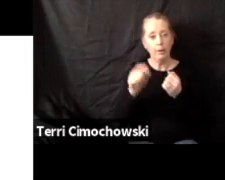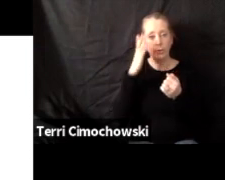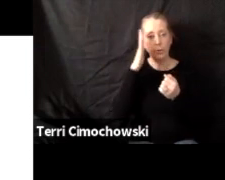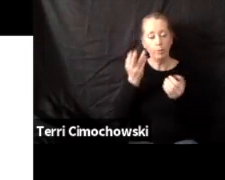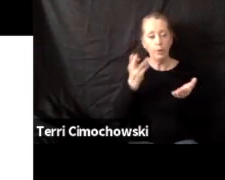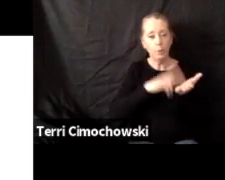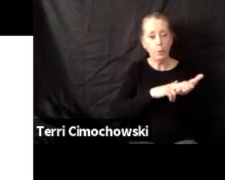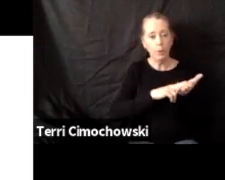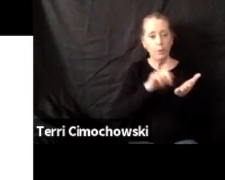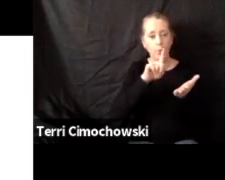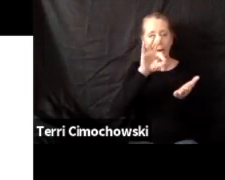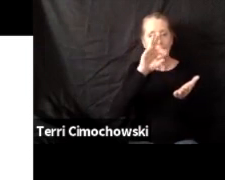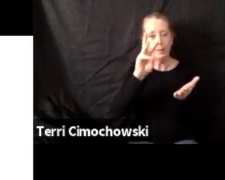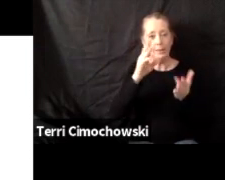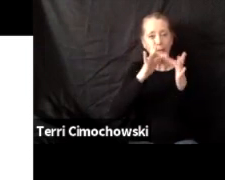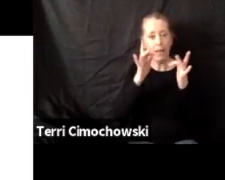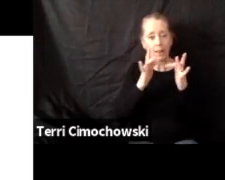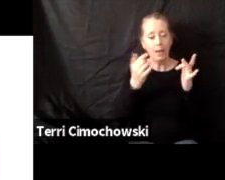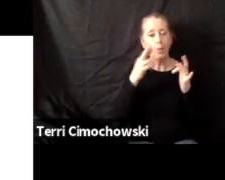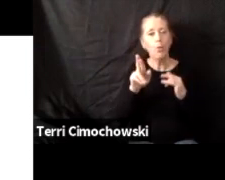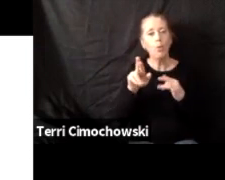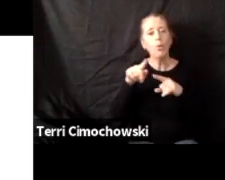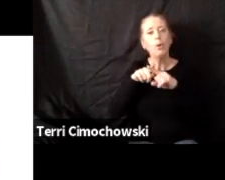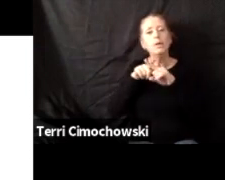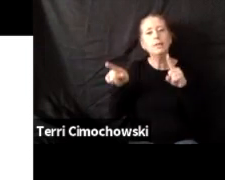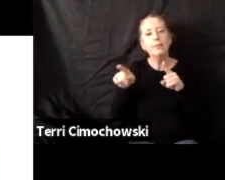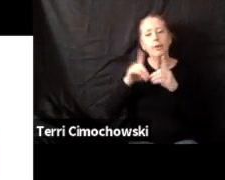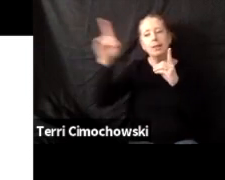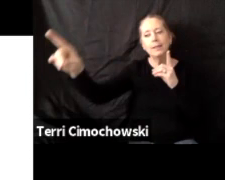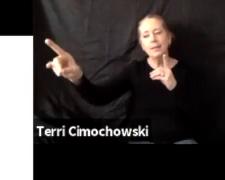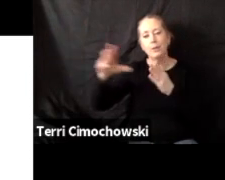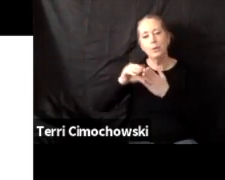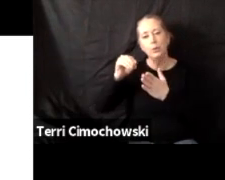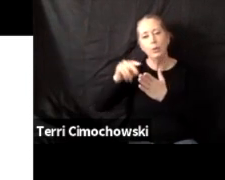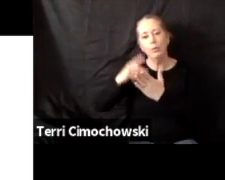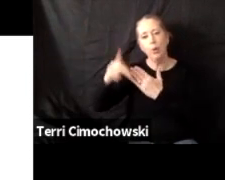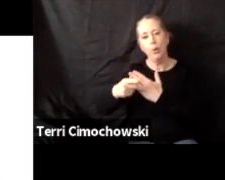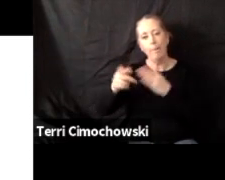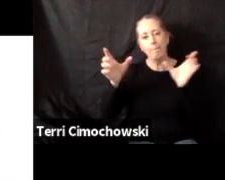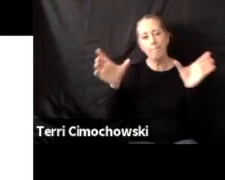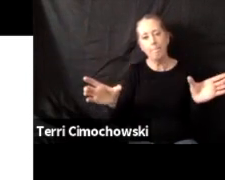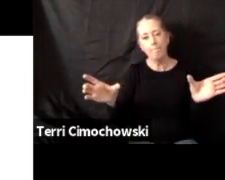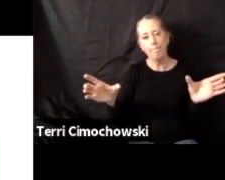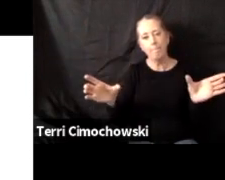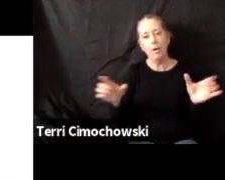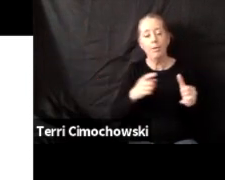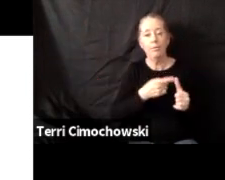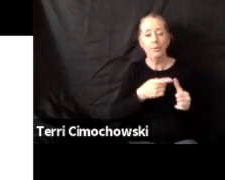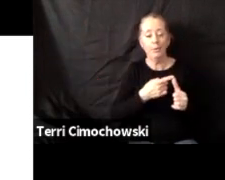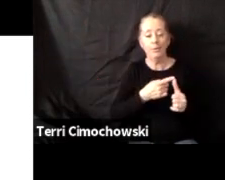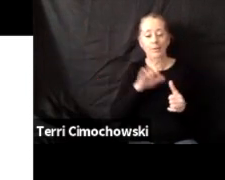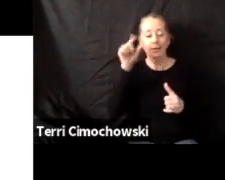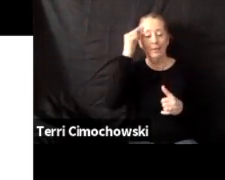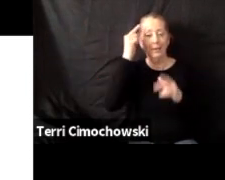enrolling into 196 Online, or would it be a different distance learning program? We would first need to see what the governor's